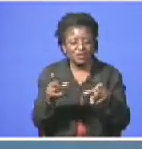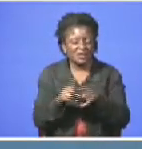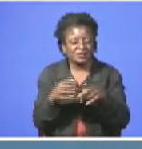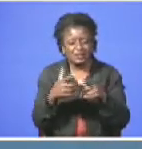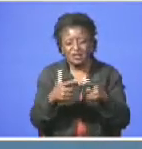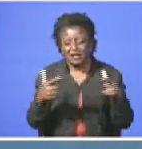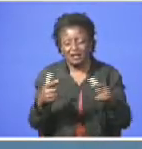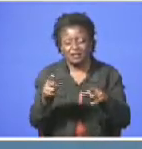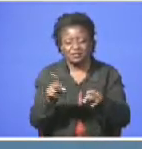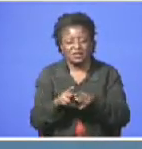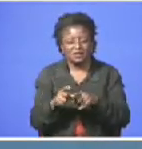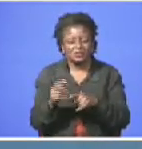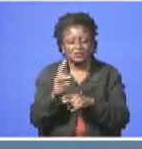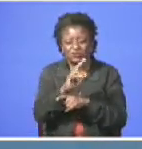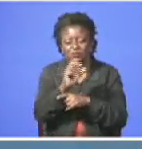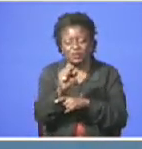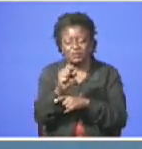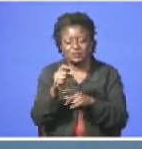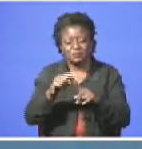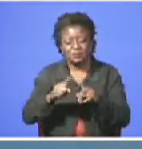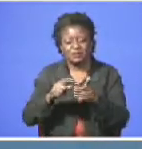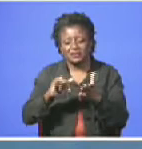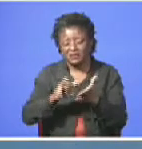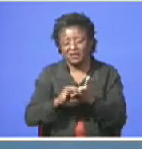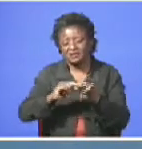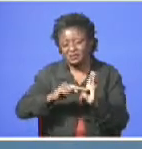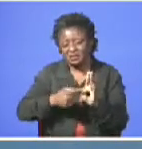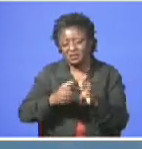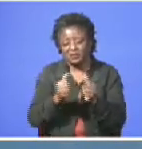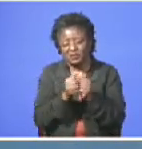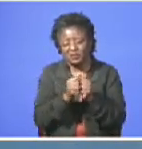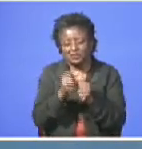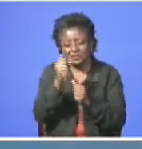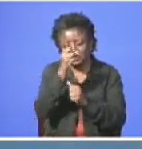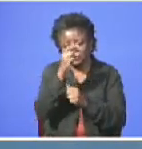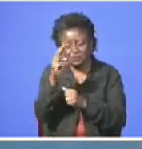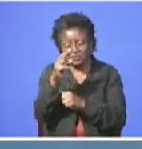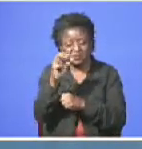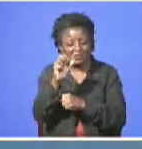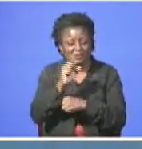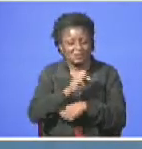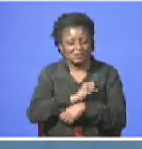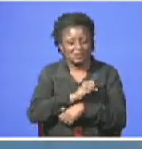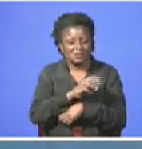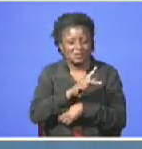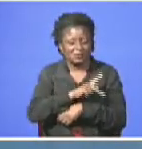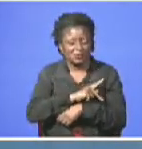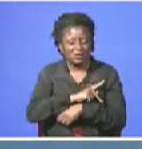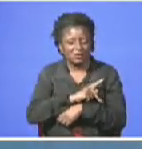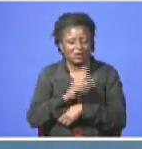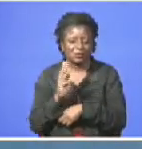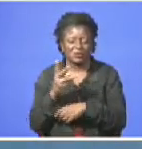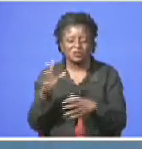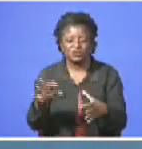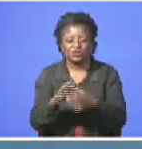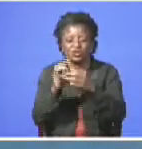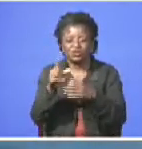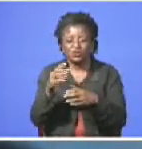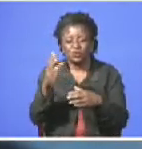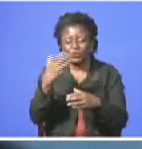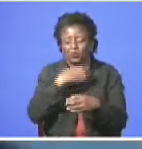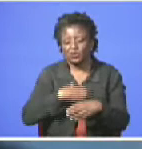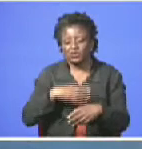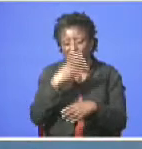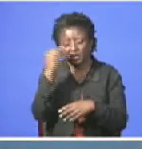was cut by Sir Sidney Poitier. And so on our side, we certainly join you in wishing him all the